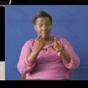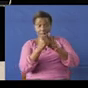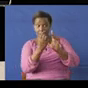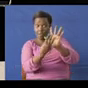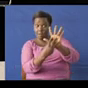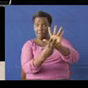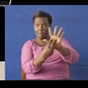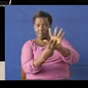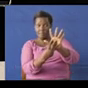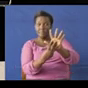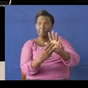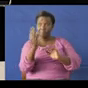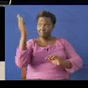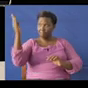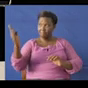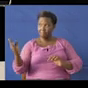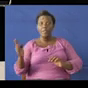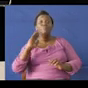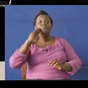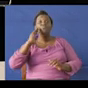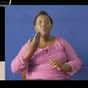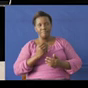So these are the 8 words I think